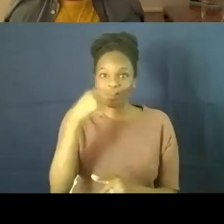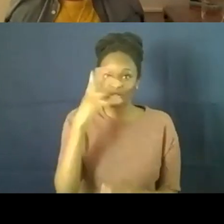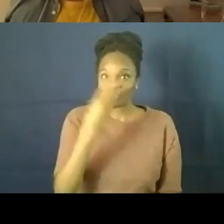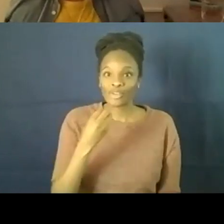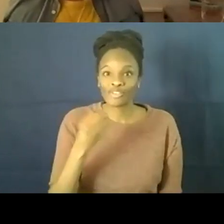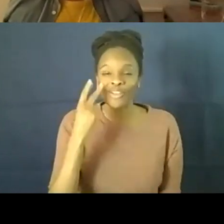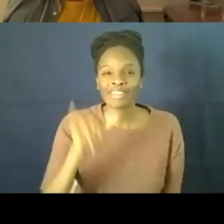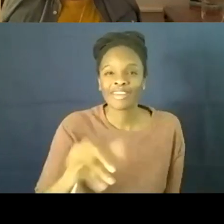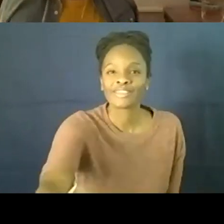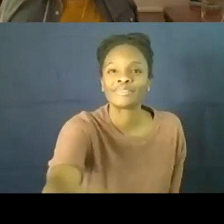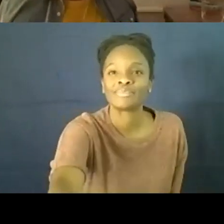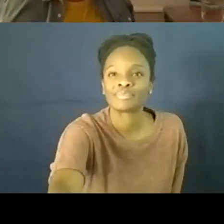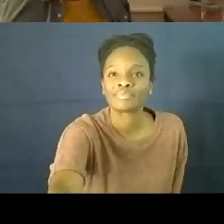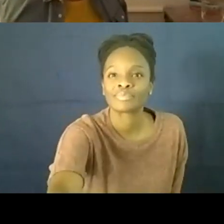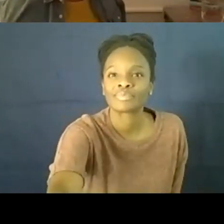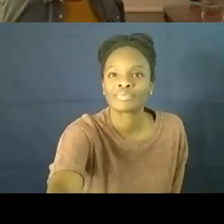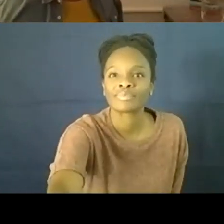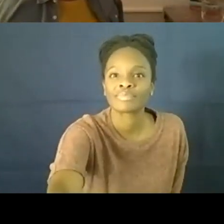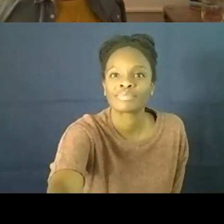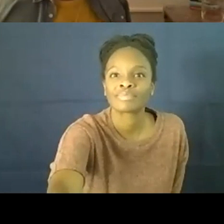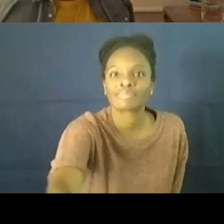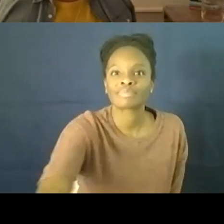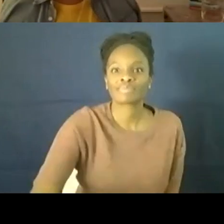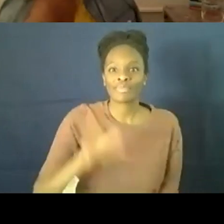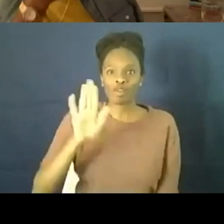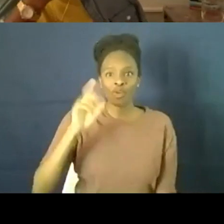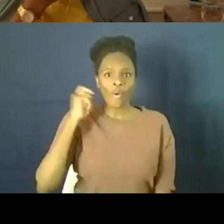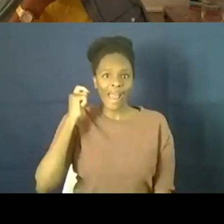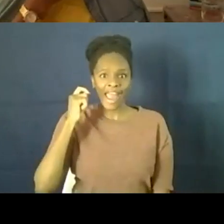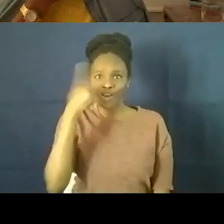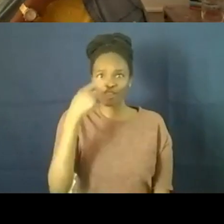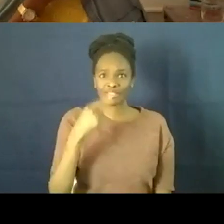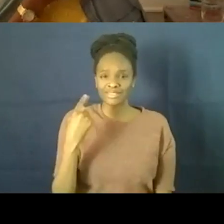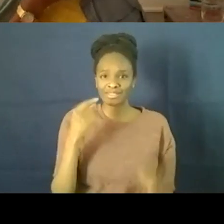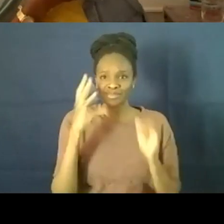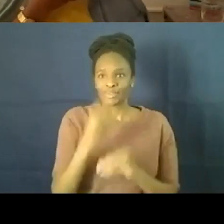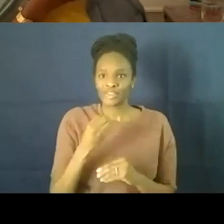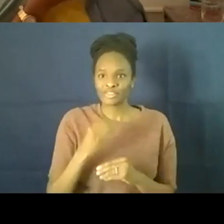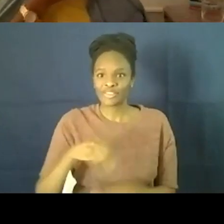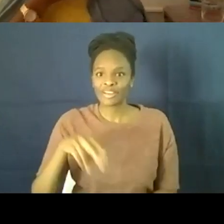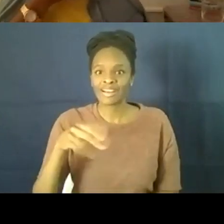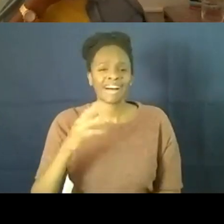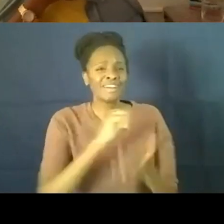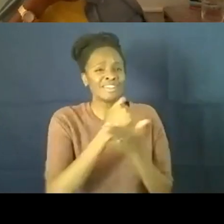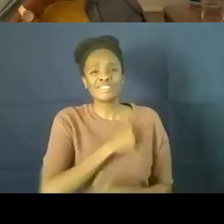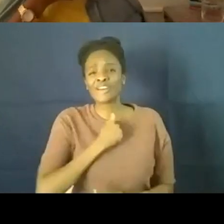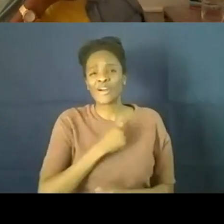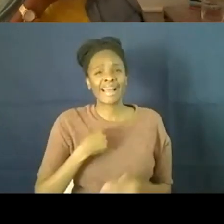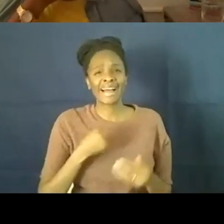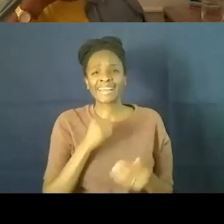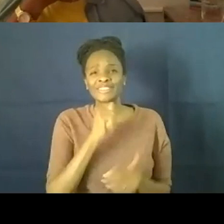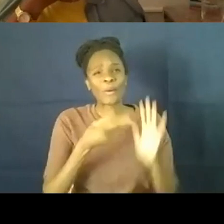y'all! The promise of the premise, your hair looks great. So weird. You gotta write okay, go ahead. I'm sorry, I didn't mean to interrupt you.